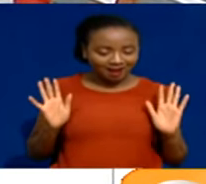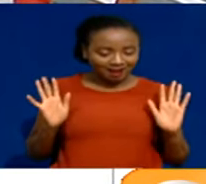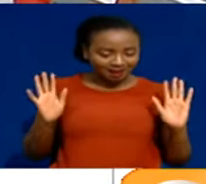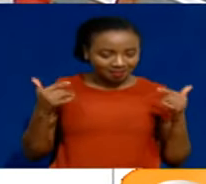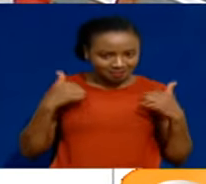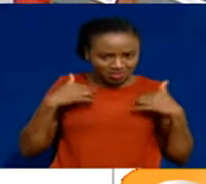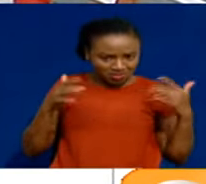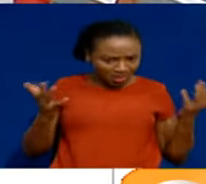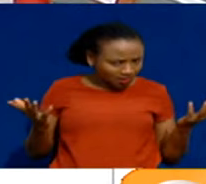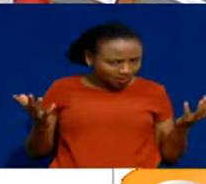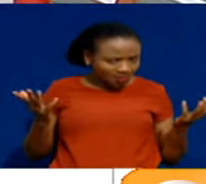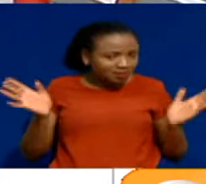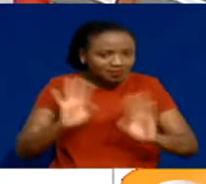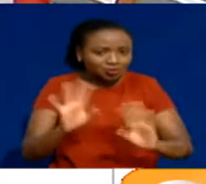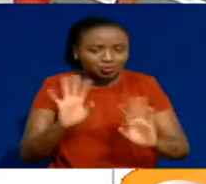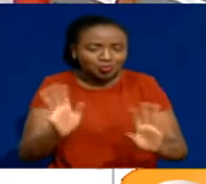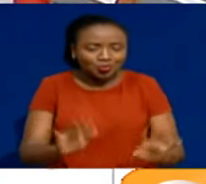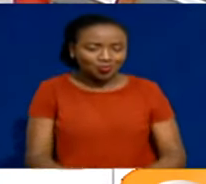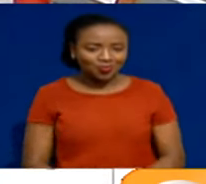you mean?